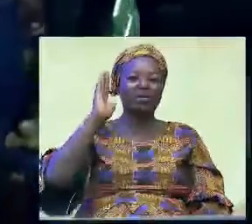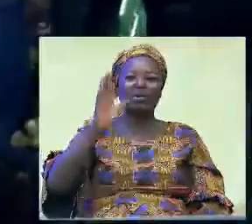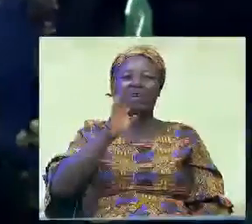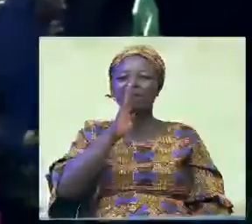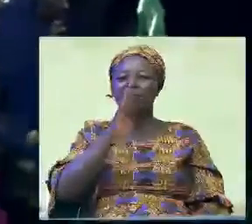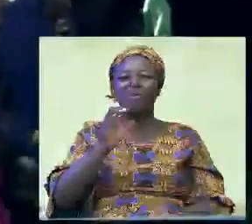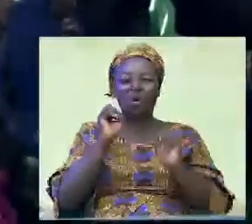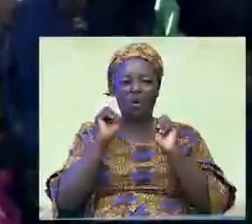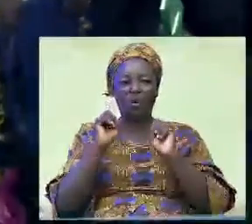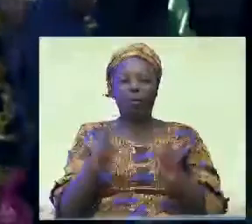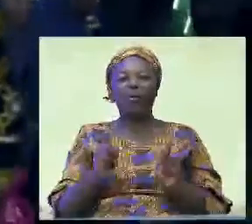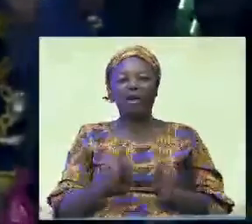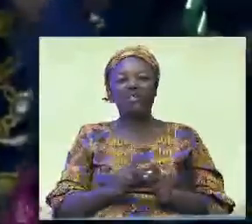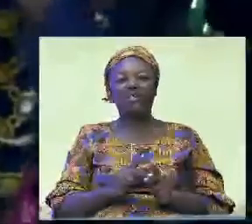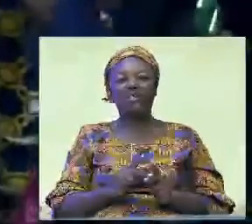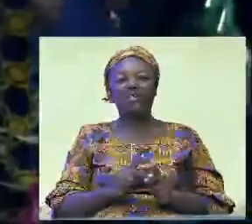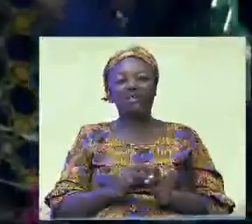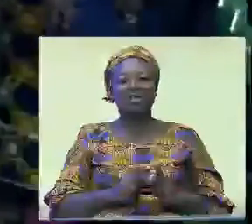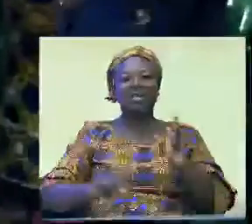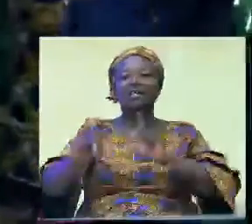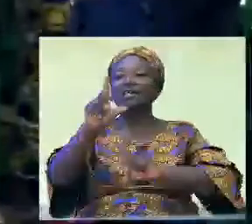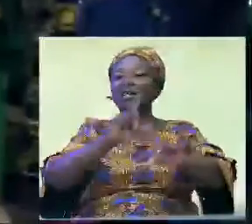I will be all right.